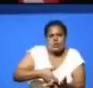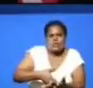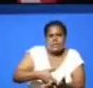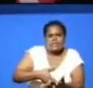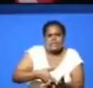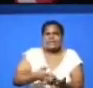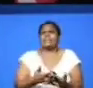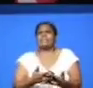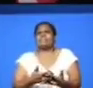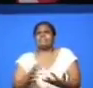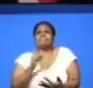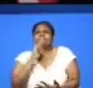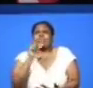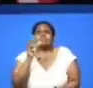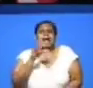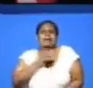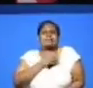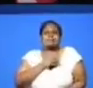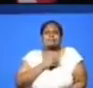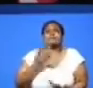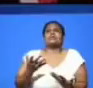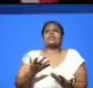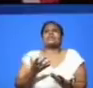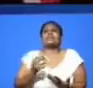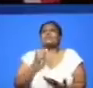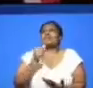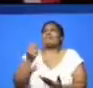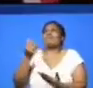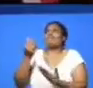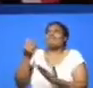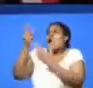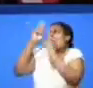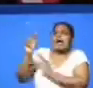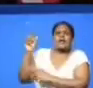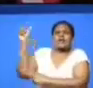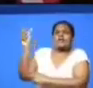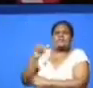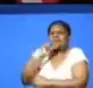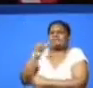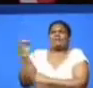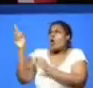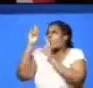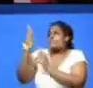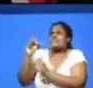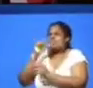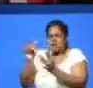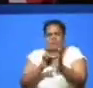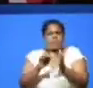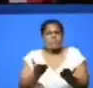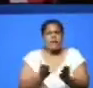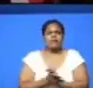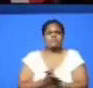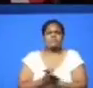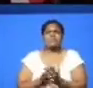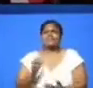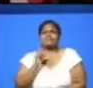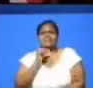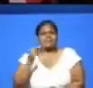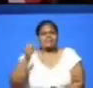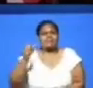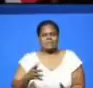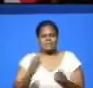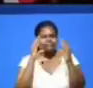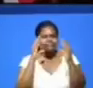no regard for God. There's no regard for the word of God. There is no respect for the Bible, that even preachers